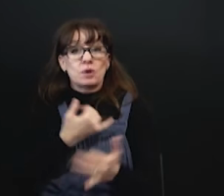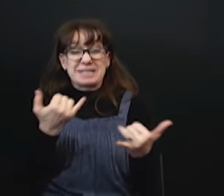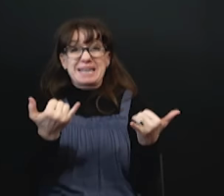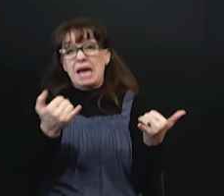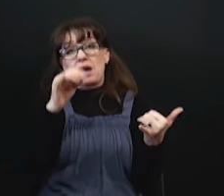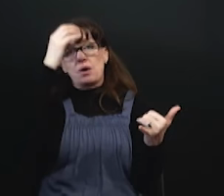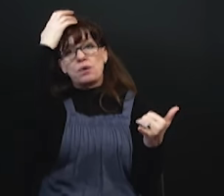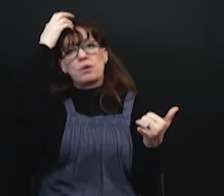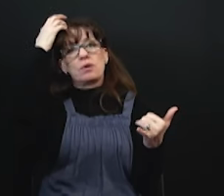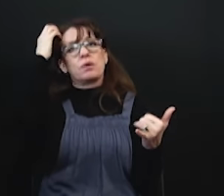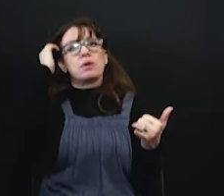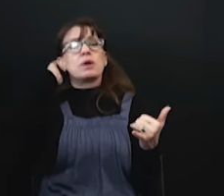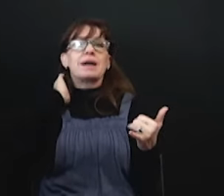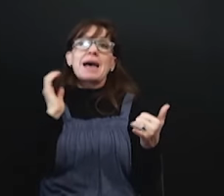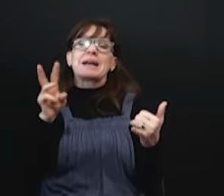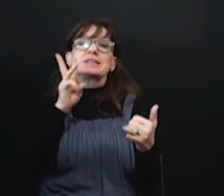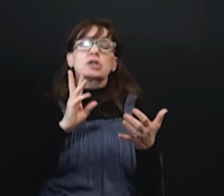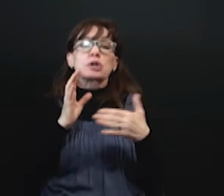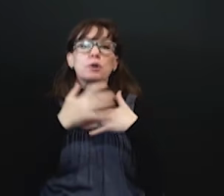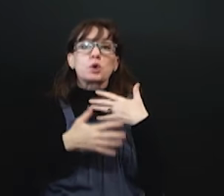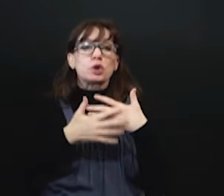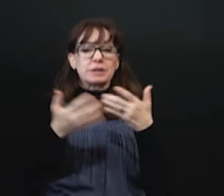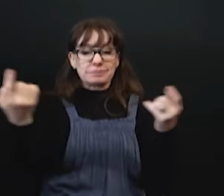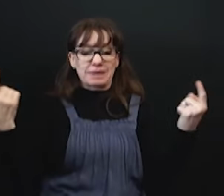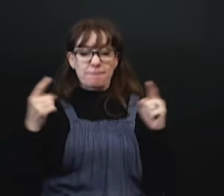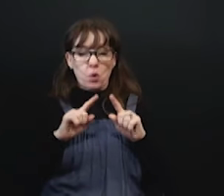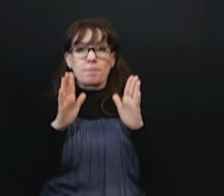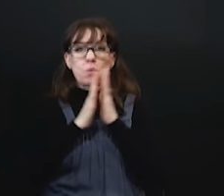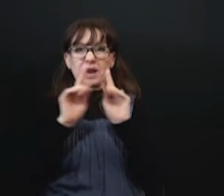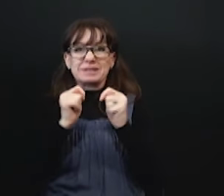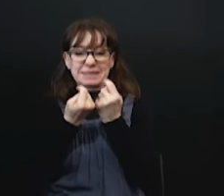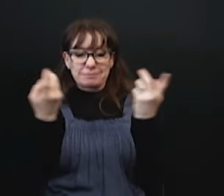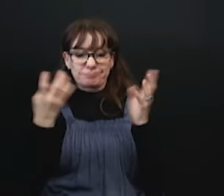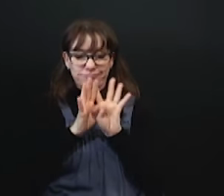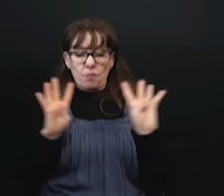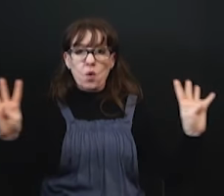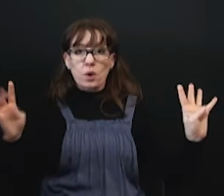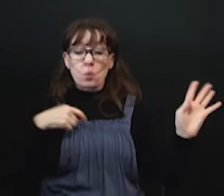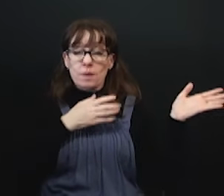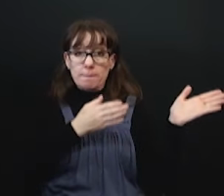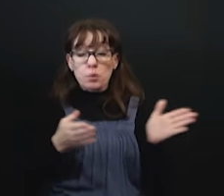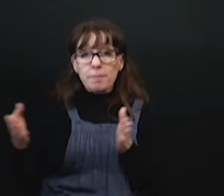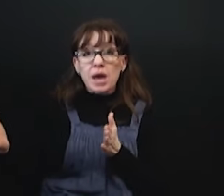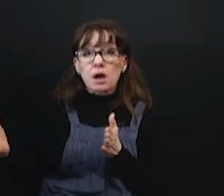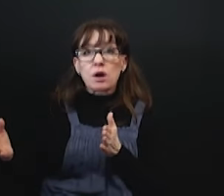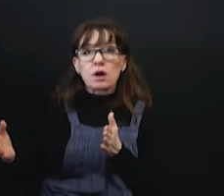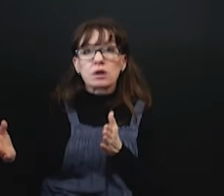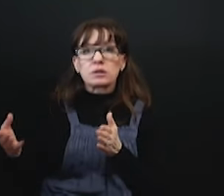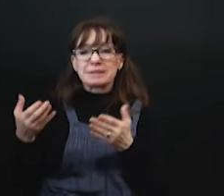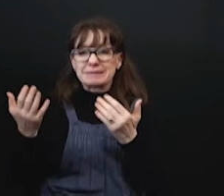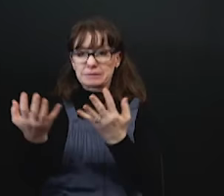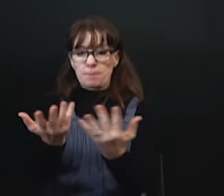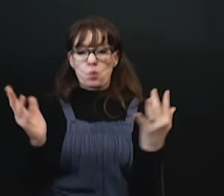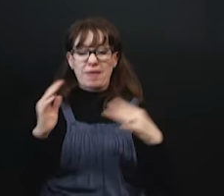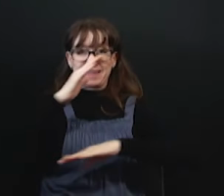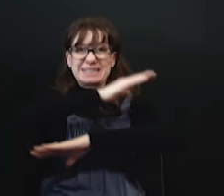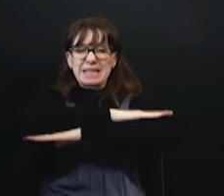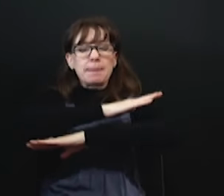ask our communion servers to come forward, ask our prayer team to come forward, and as we prepare to come around the table, I'm